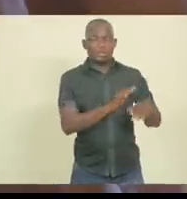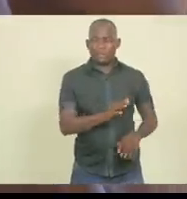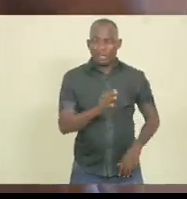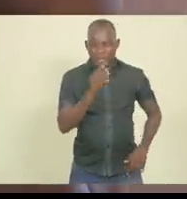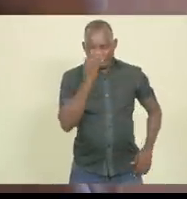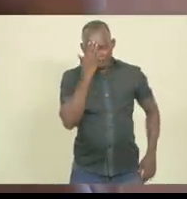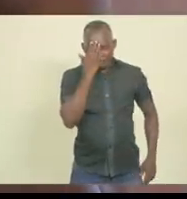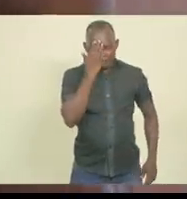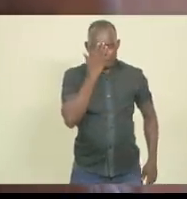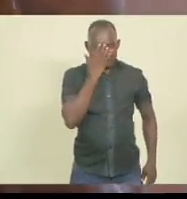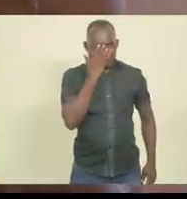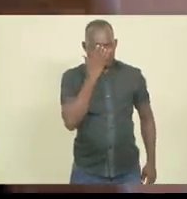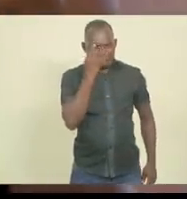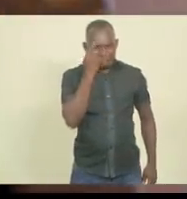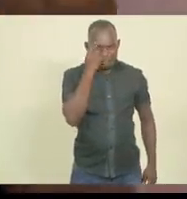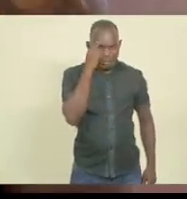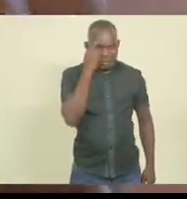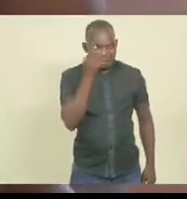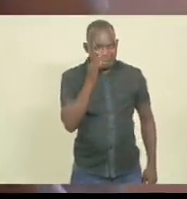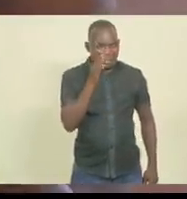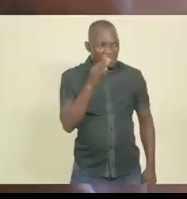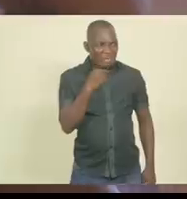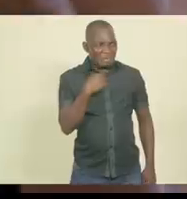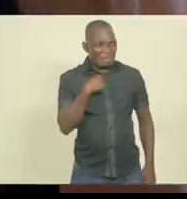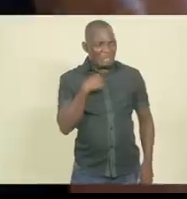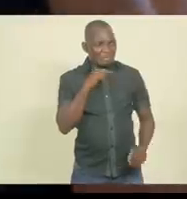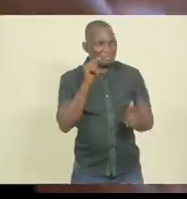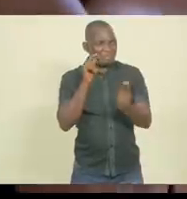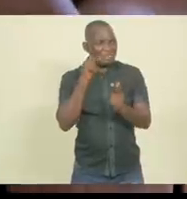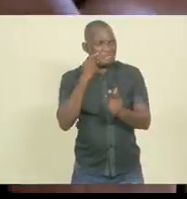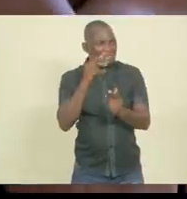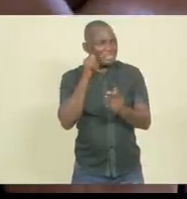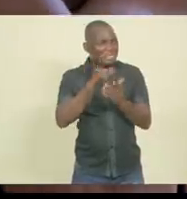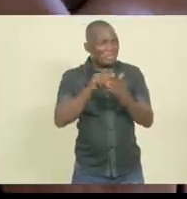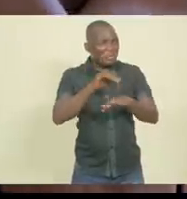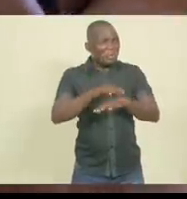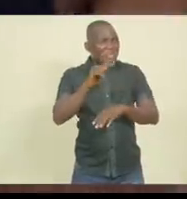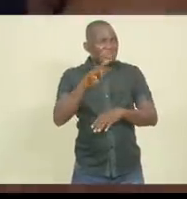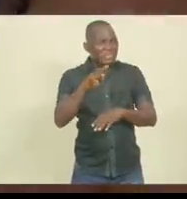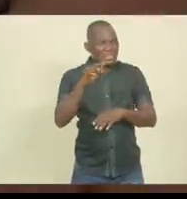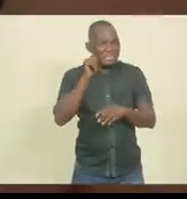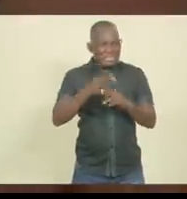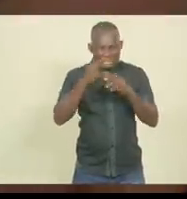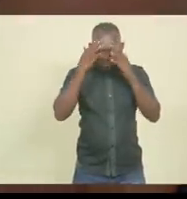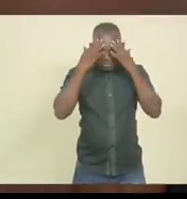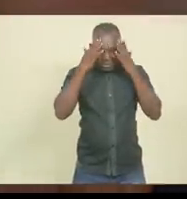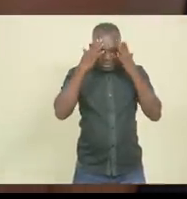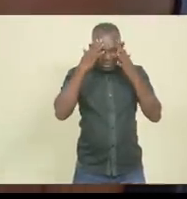I chanced on this lady on TV. I've forgotten the name, for God's sake.